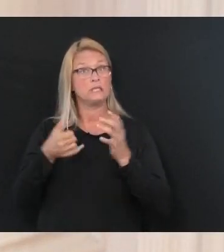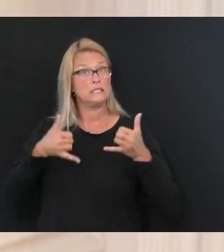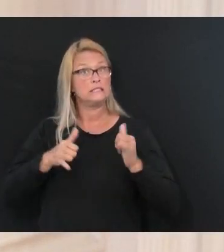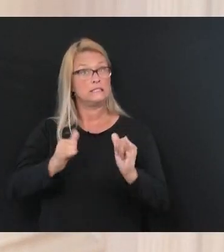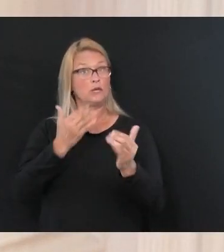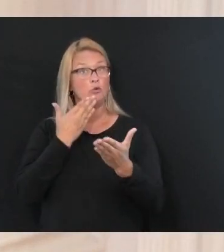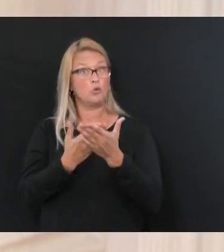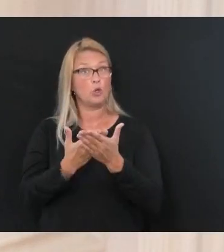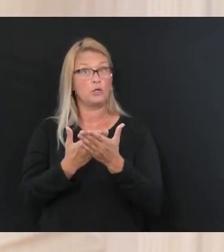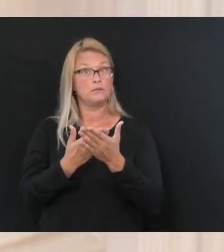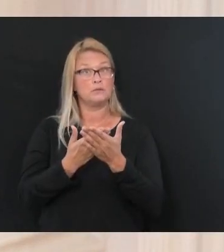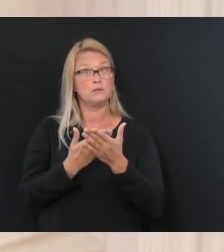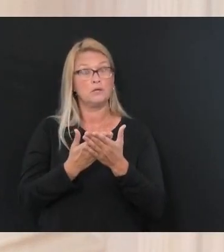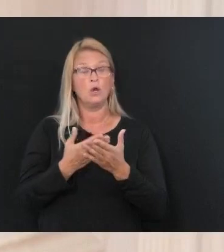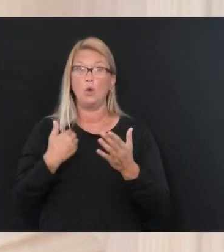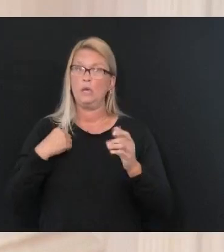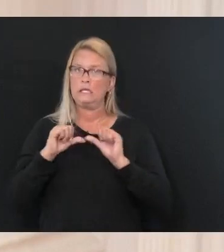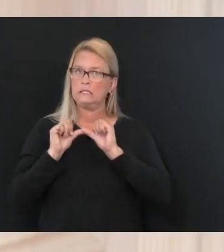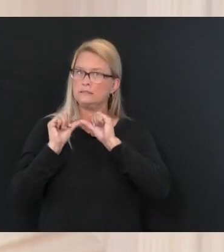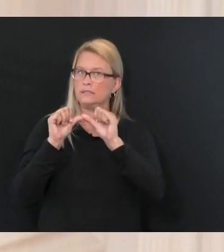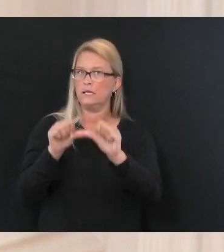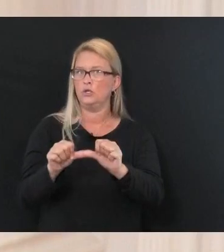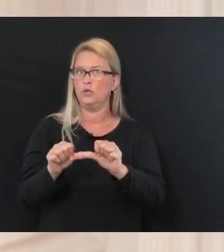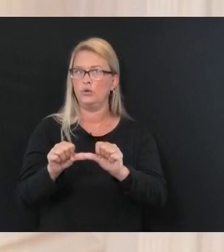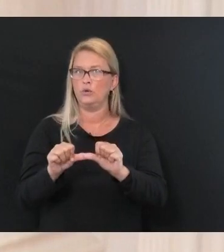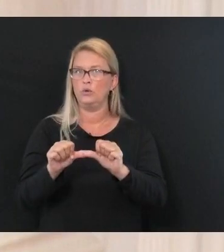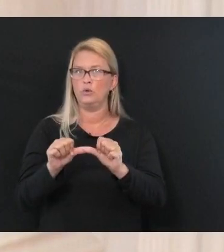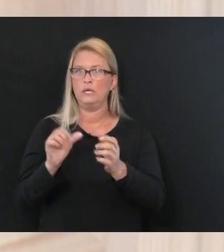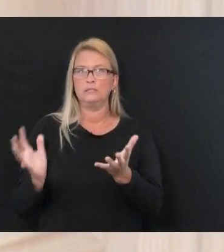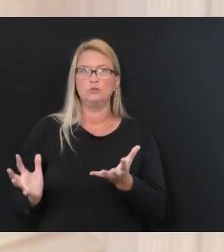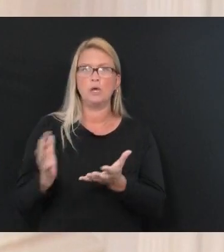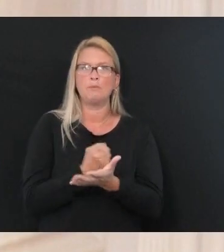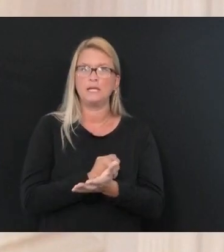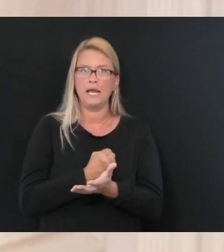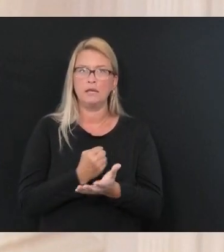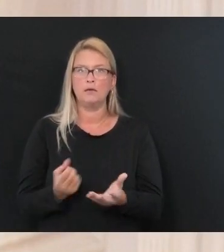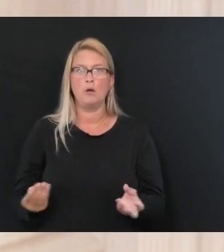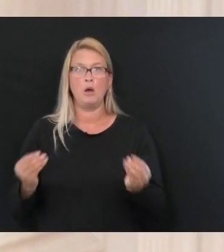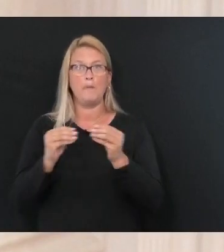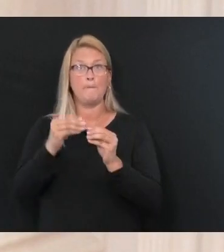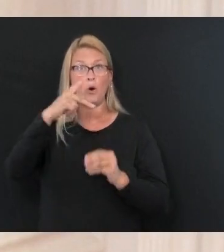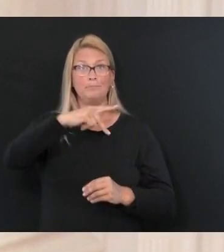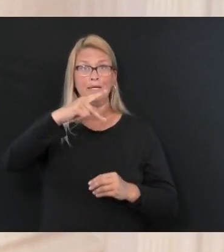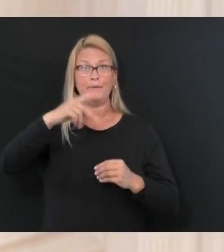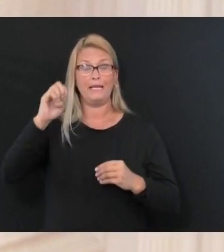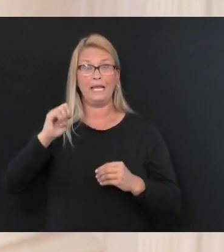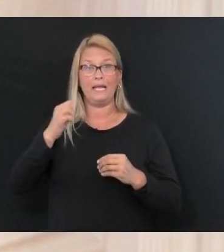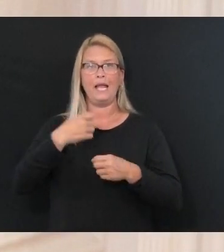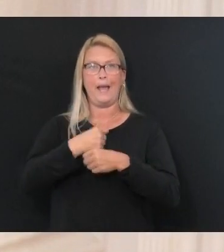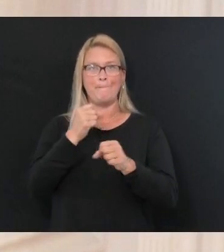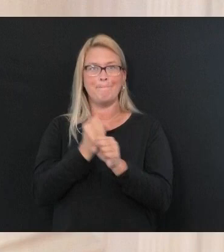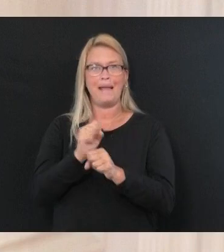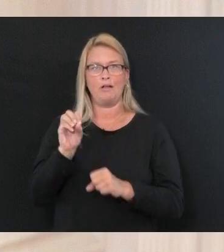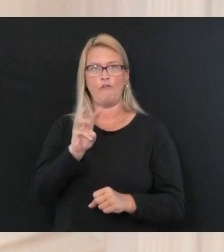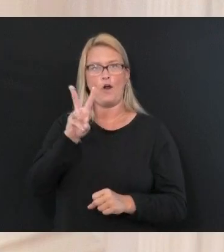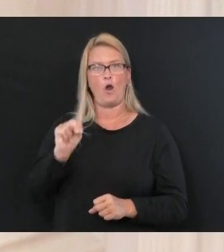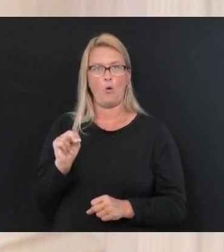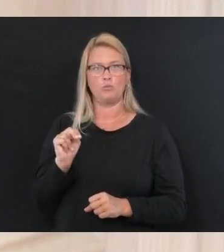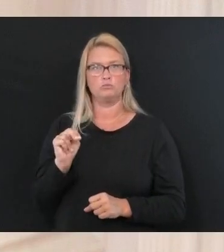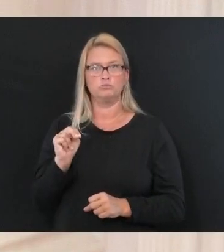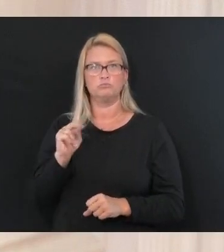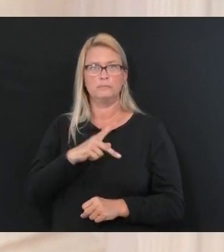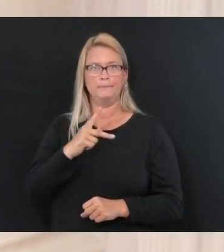good position, and we continue to obtain more, as well as begin to produce more of our own